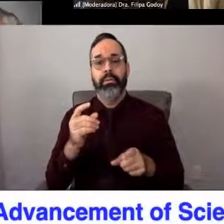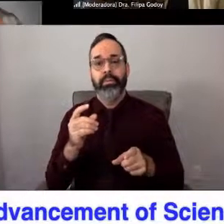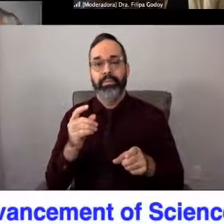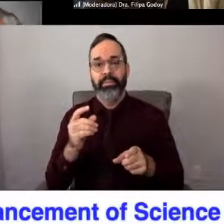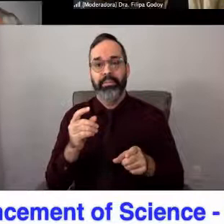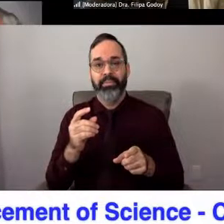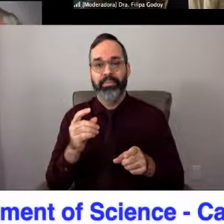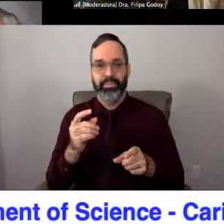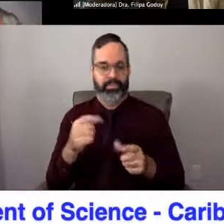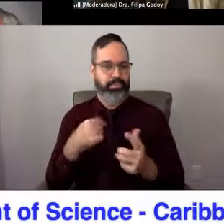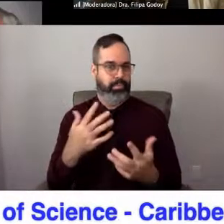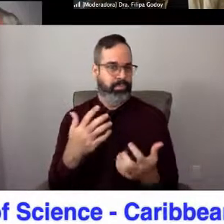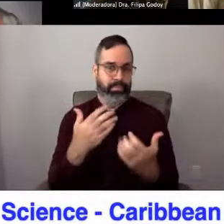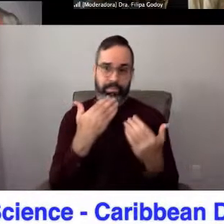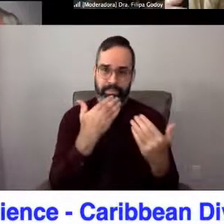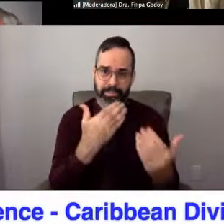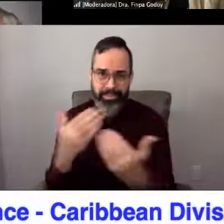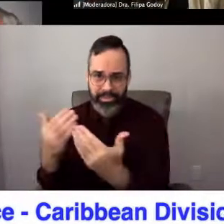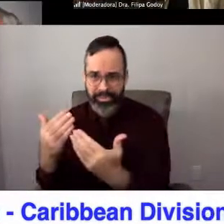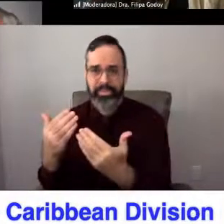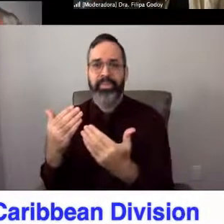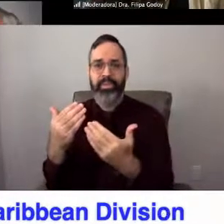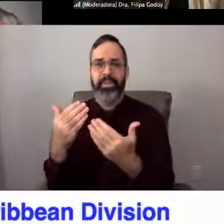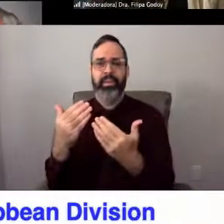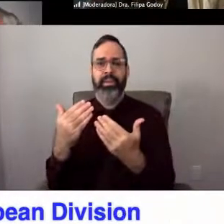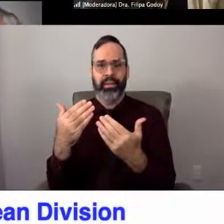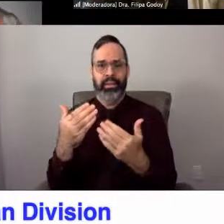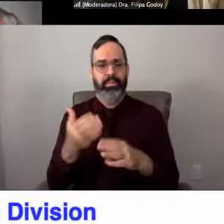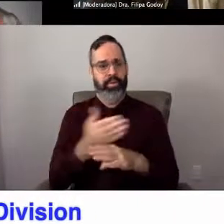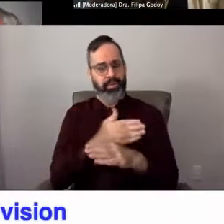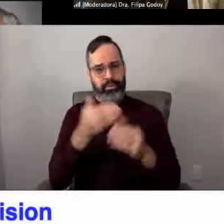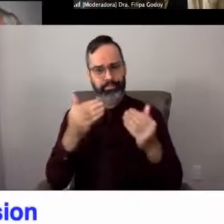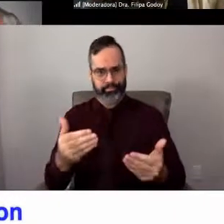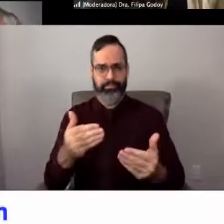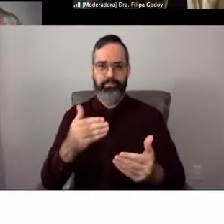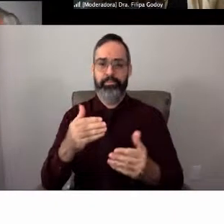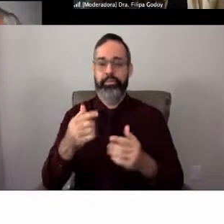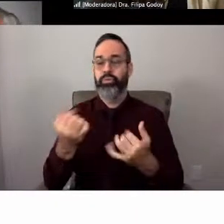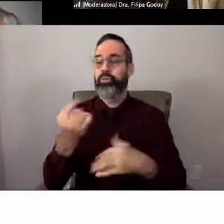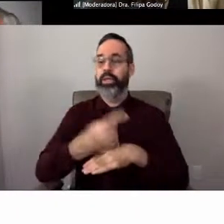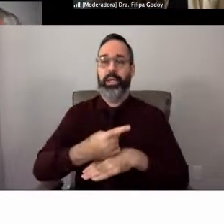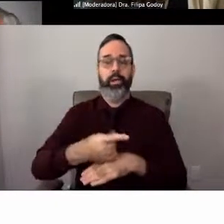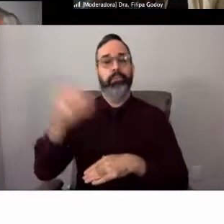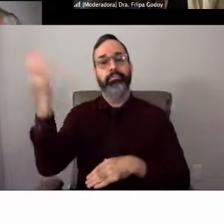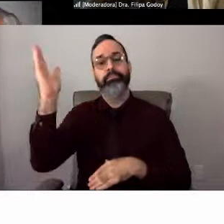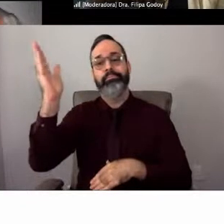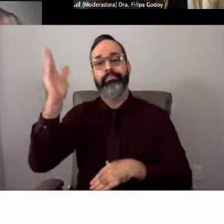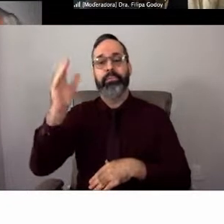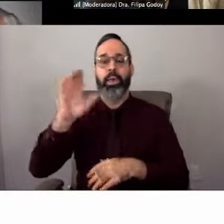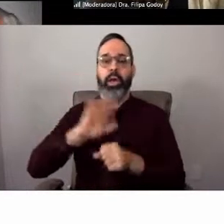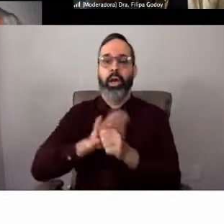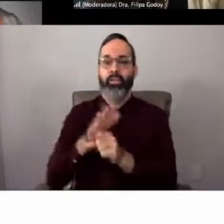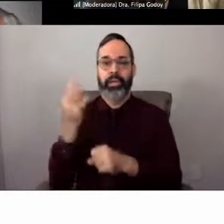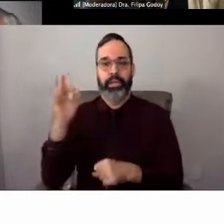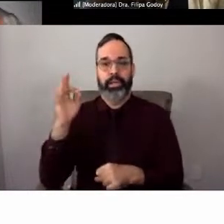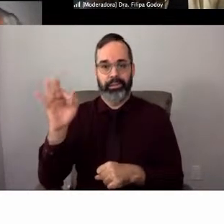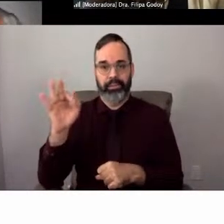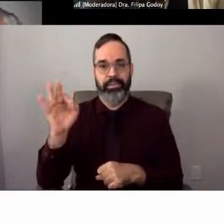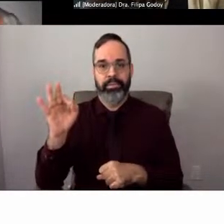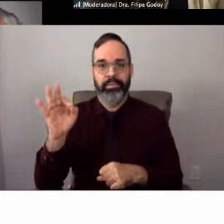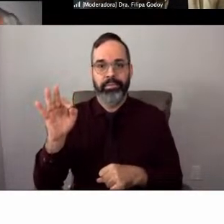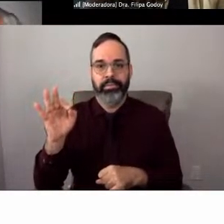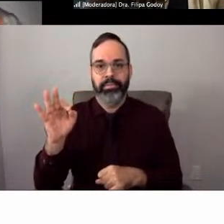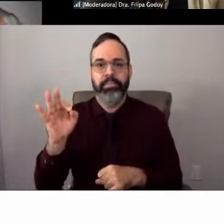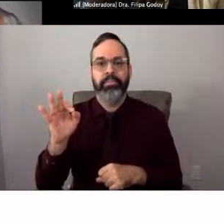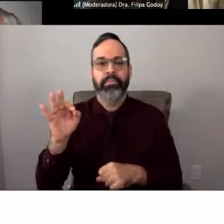I just wanted to thank you before going forward to today's session on COVID-19, to thank the board